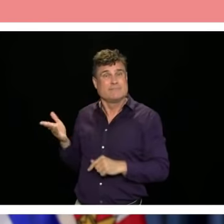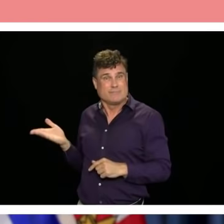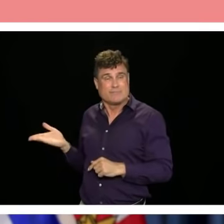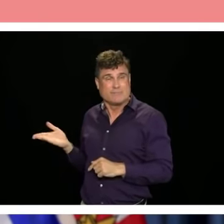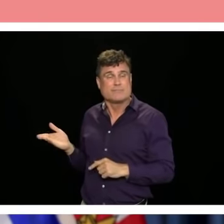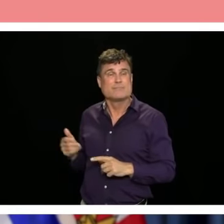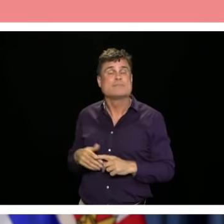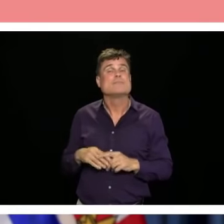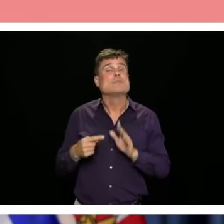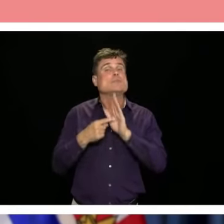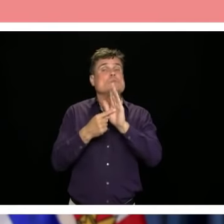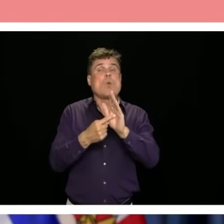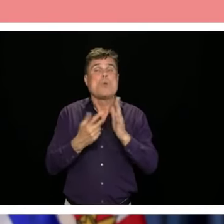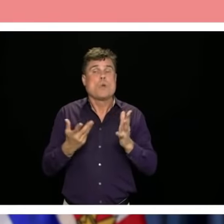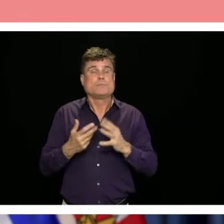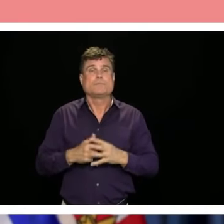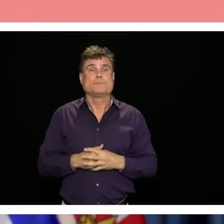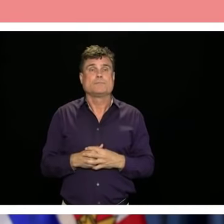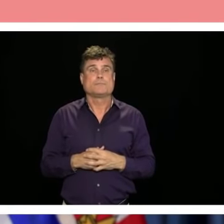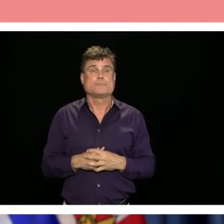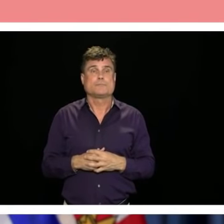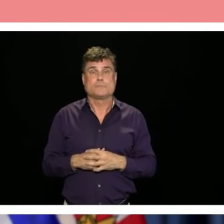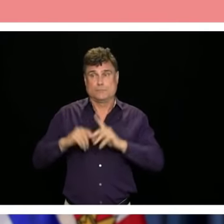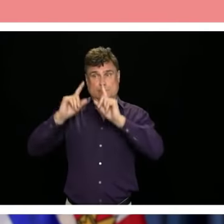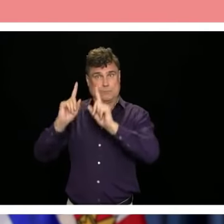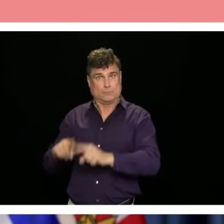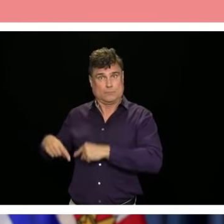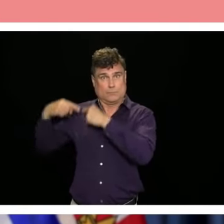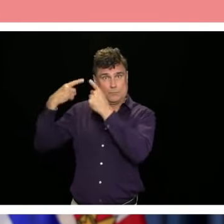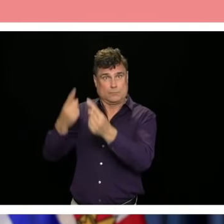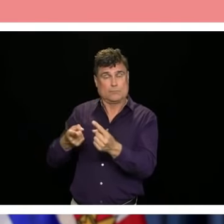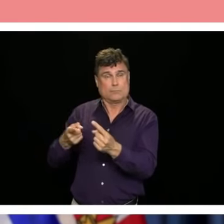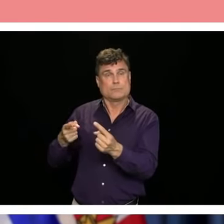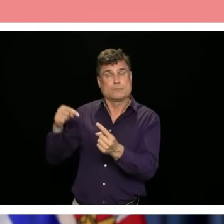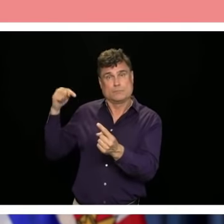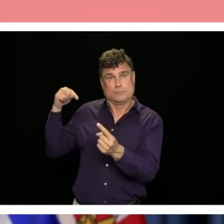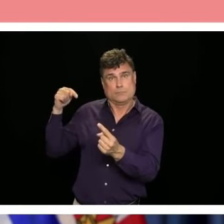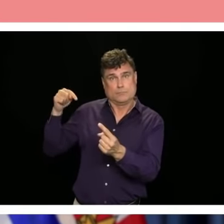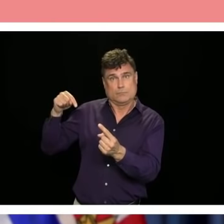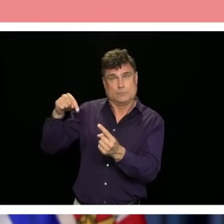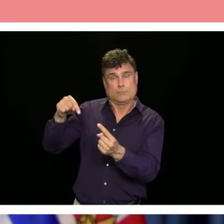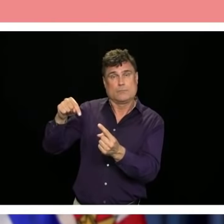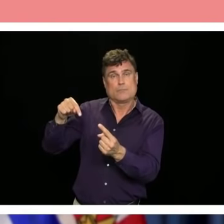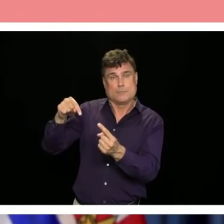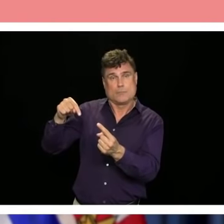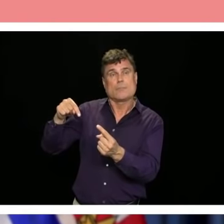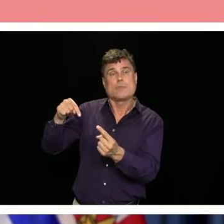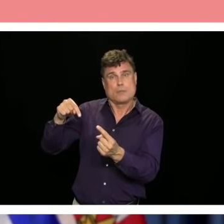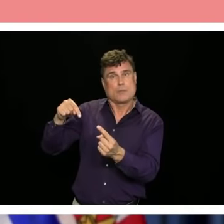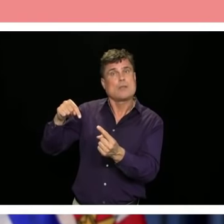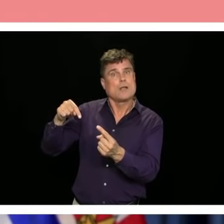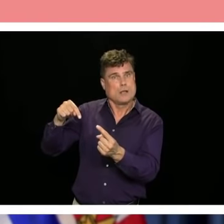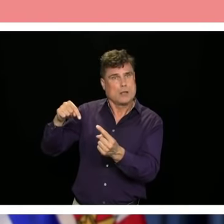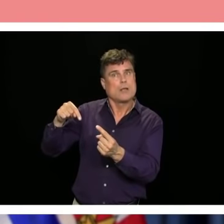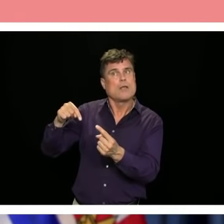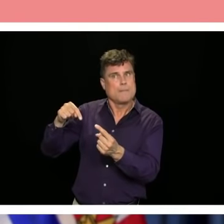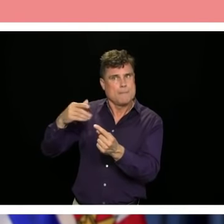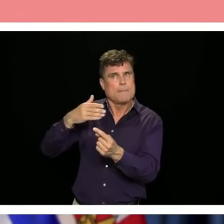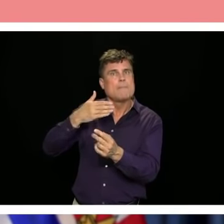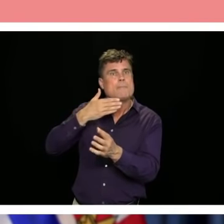border continue to be key for us as we maintain and avoid further transmission of COVID-19 in